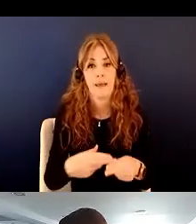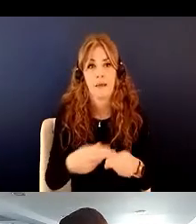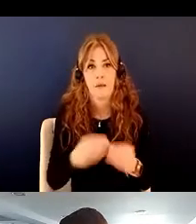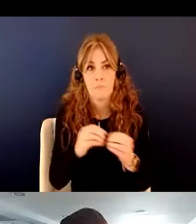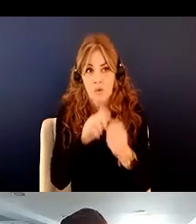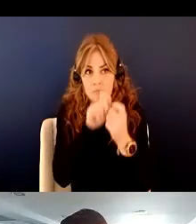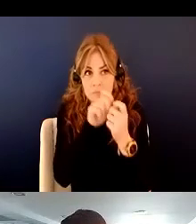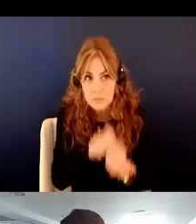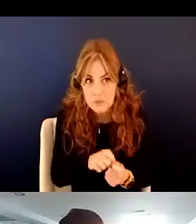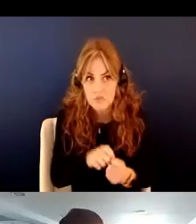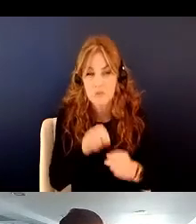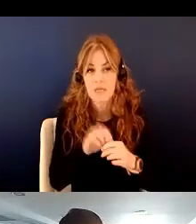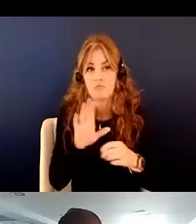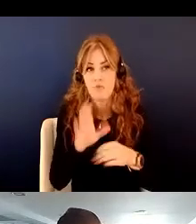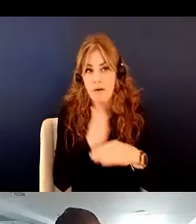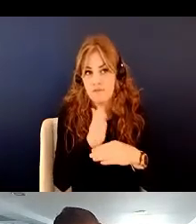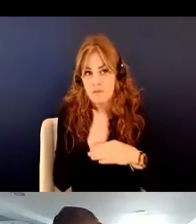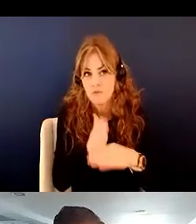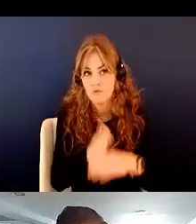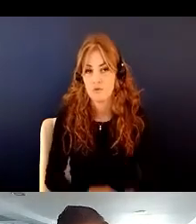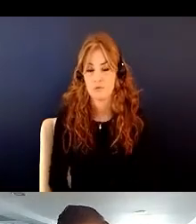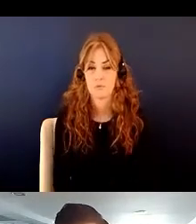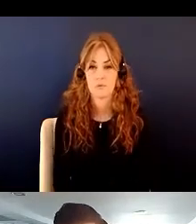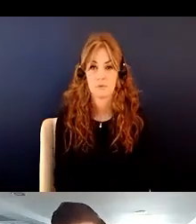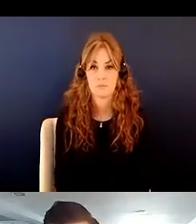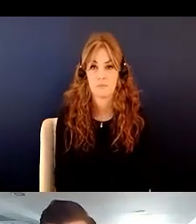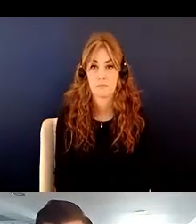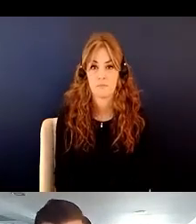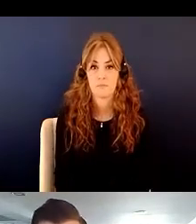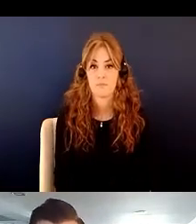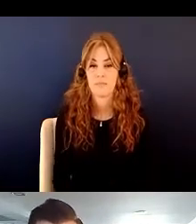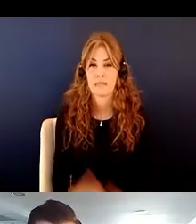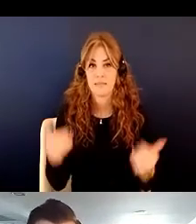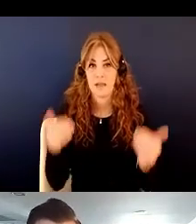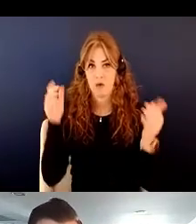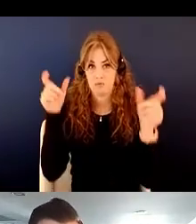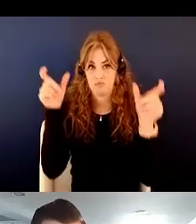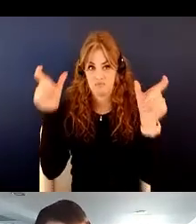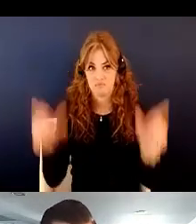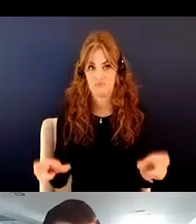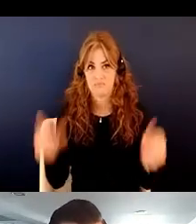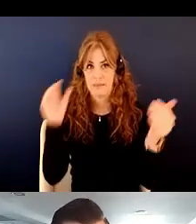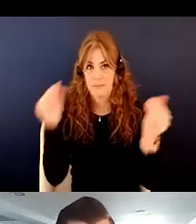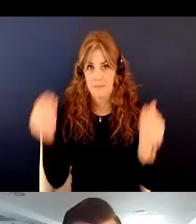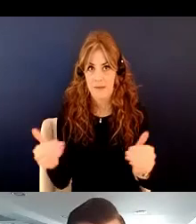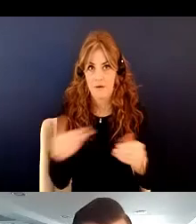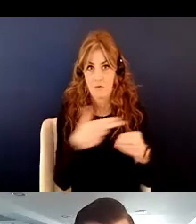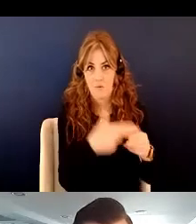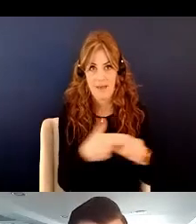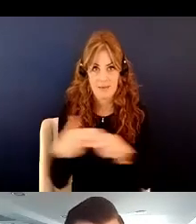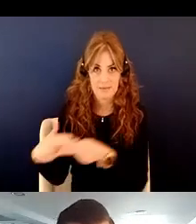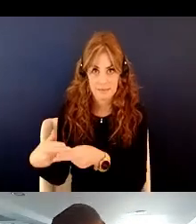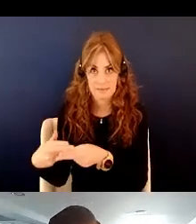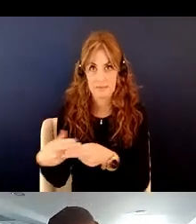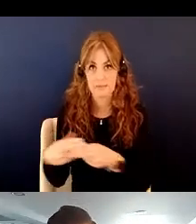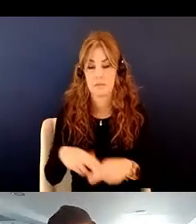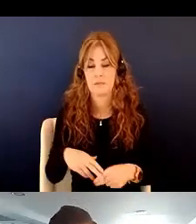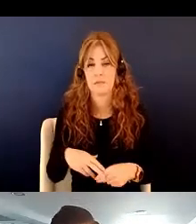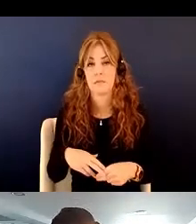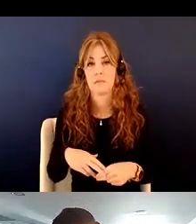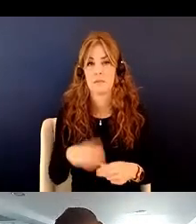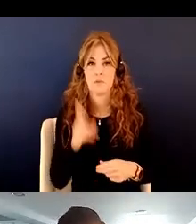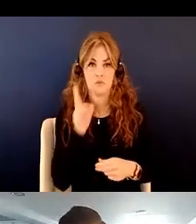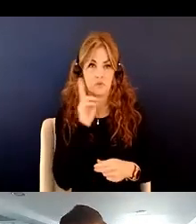averages. We can do a bit of a side-by-side comparison of these two weighting strategies here and see